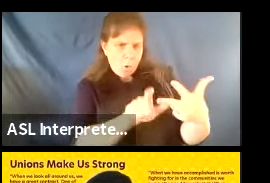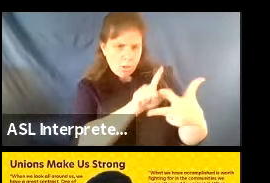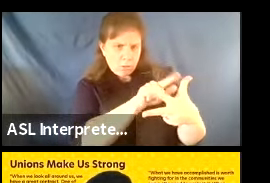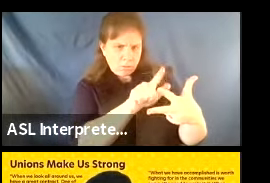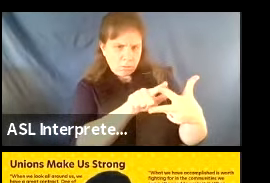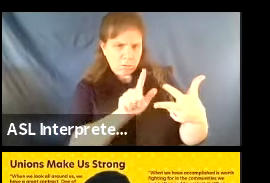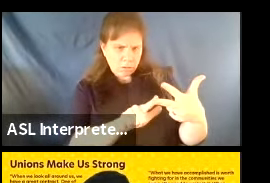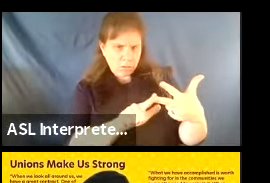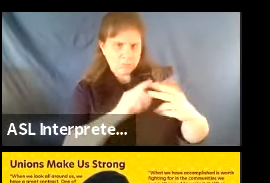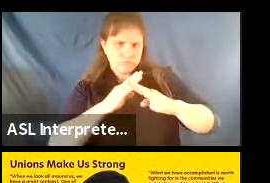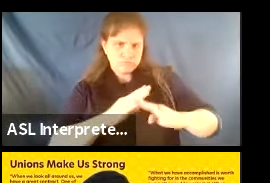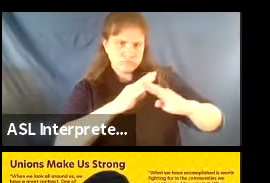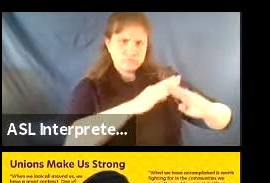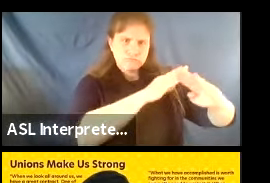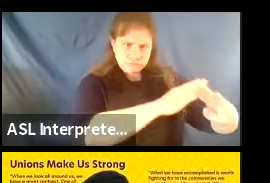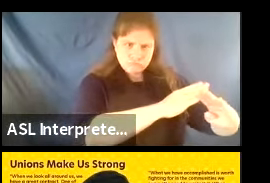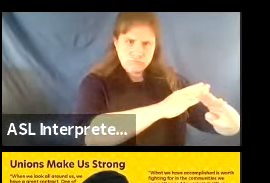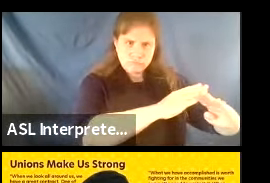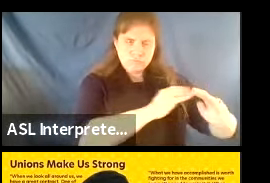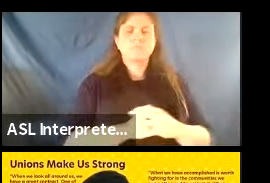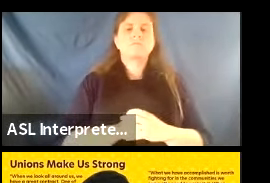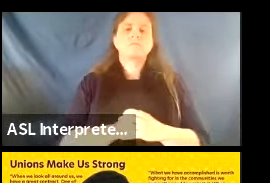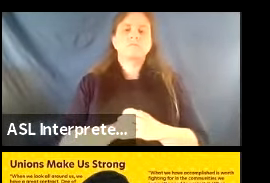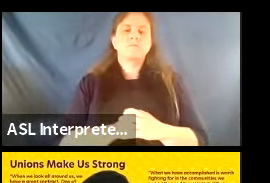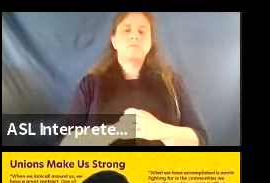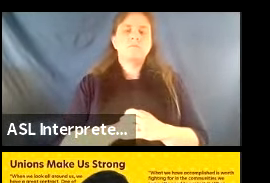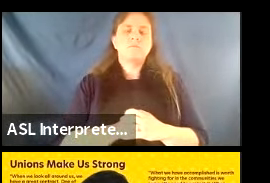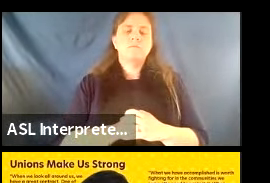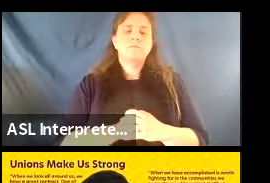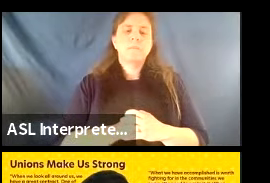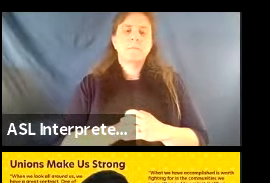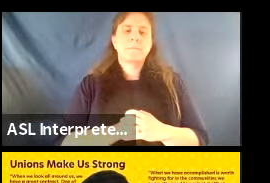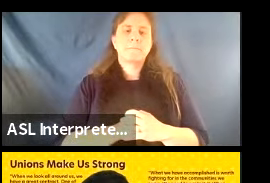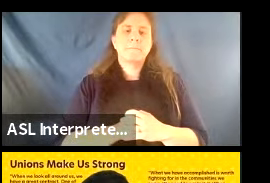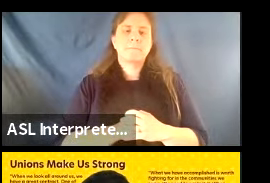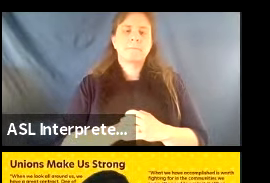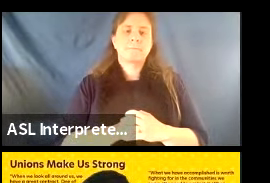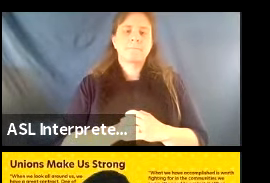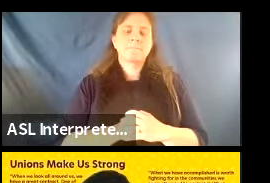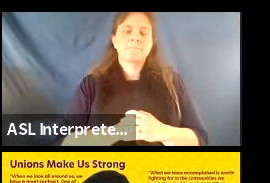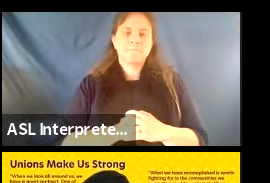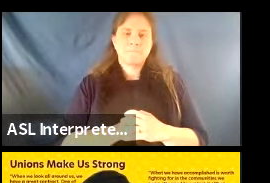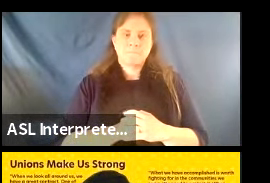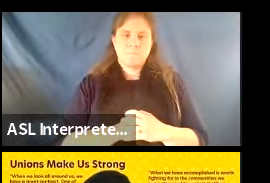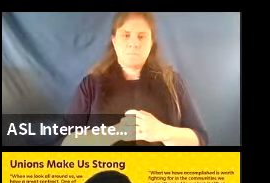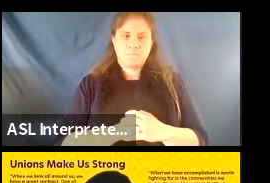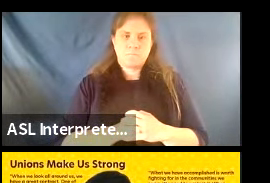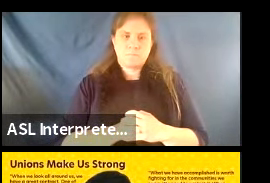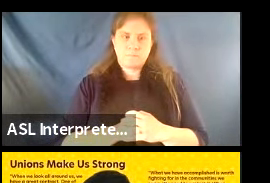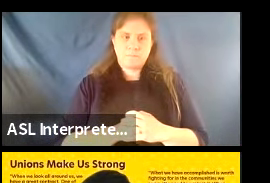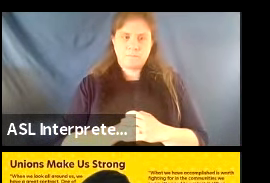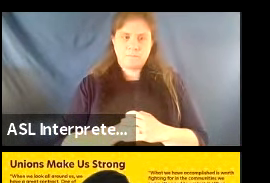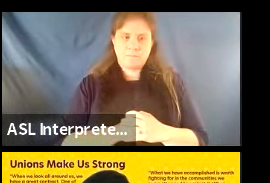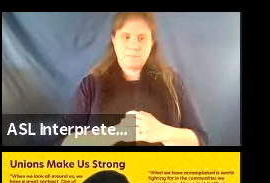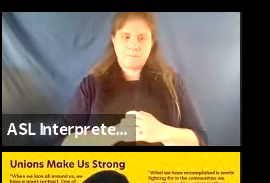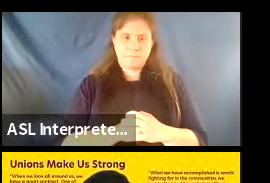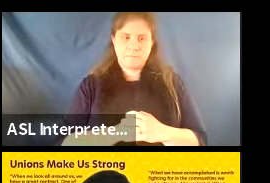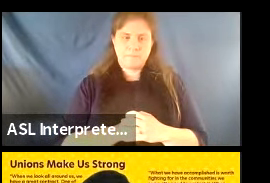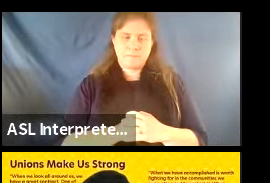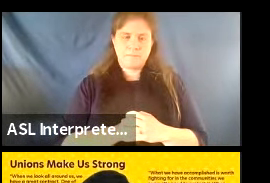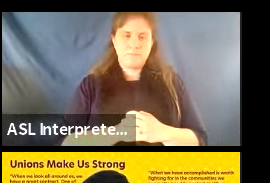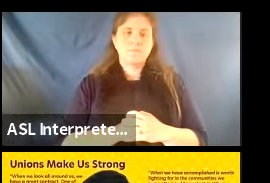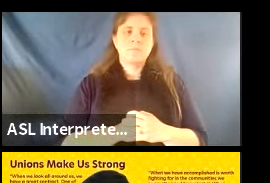really thinking about the the in the